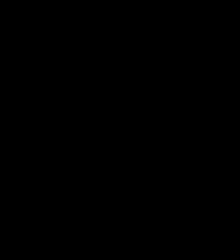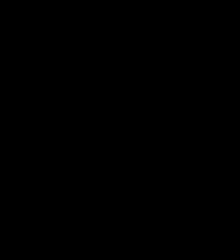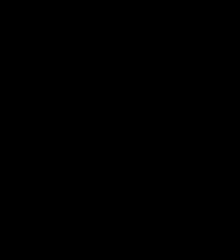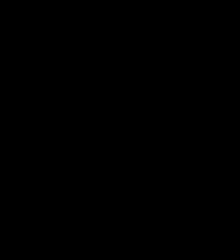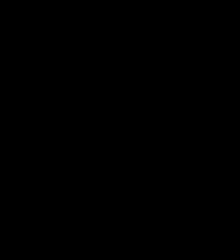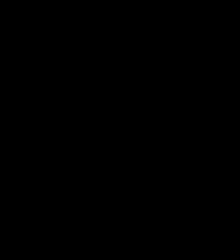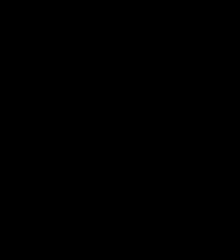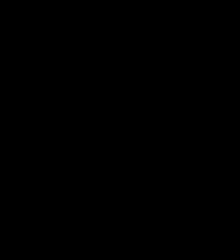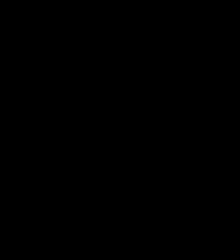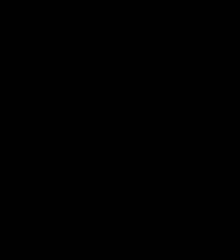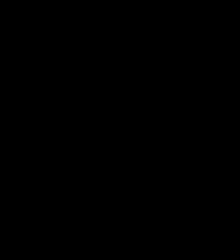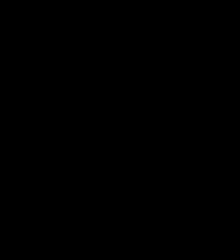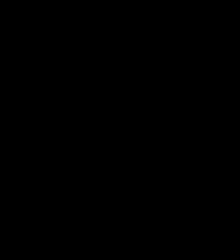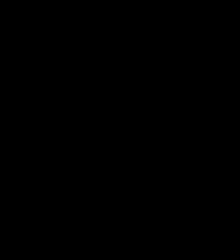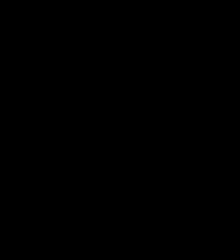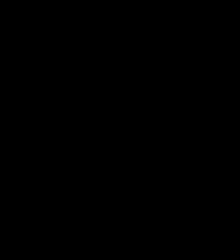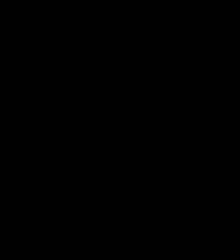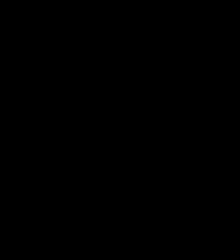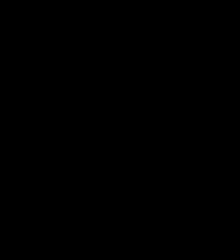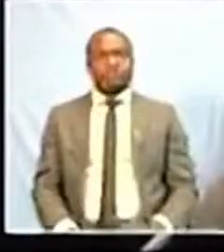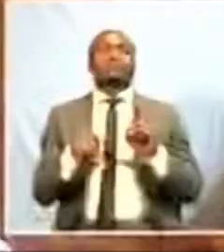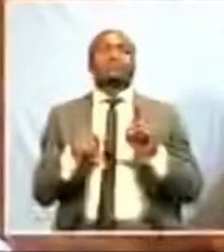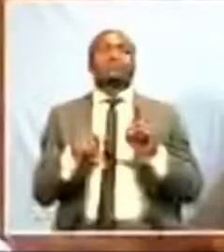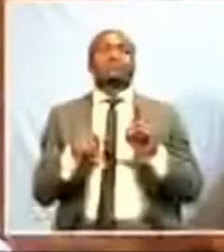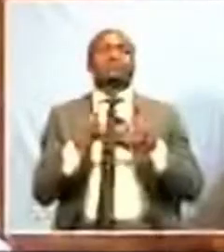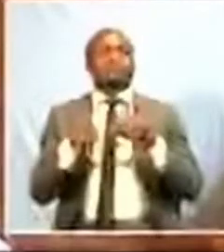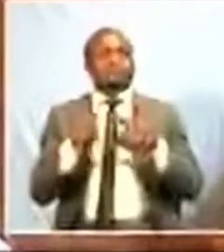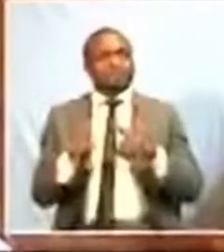and yet clients.